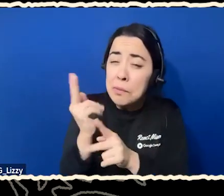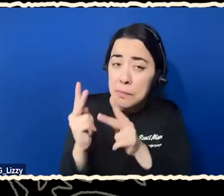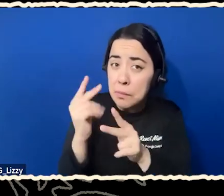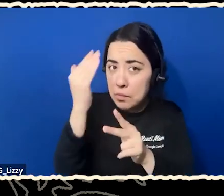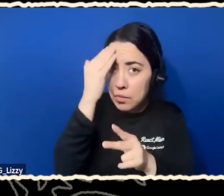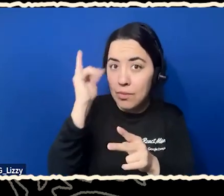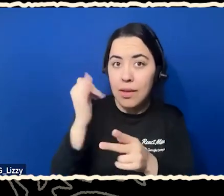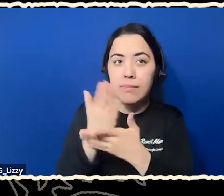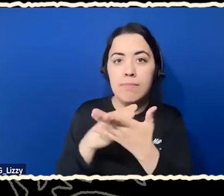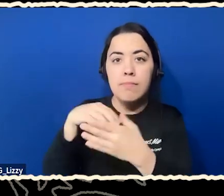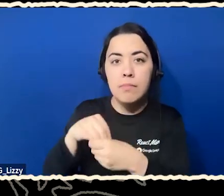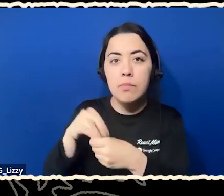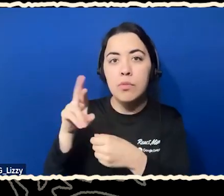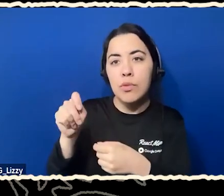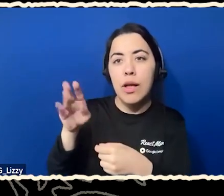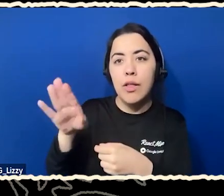behavior.